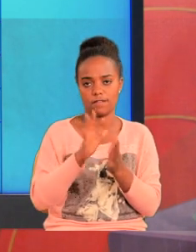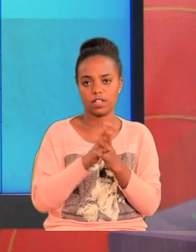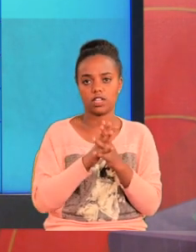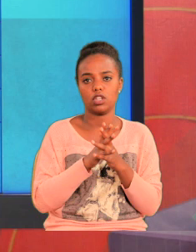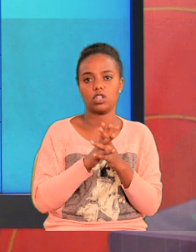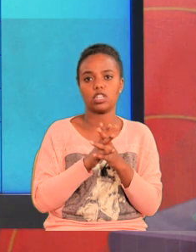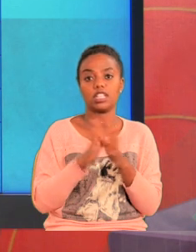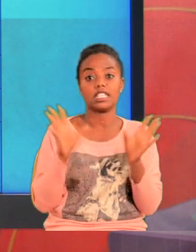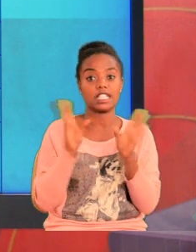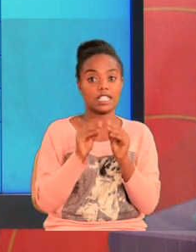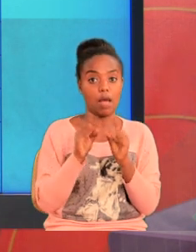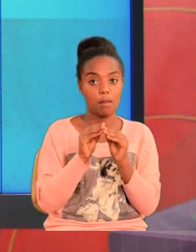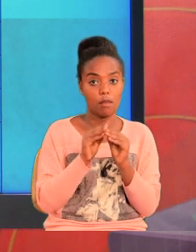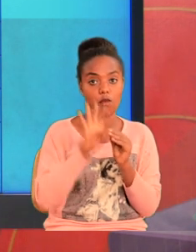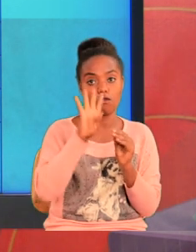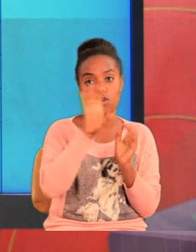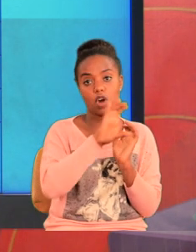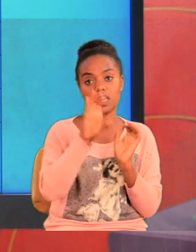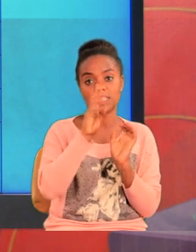is